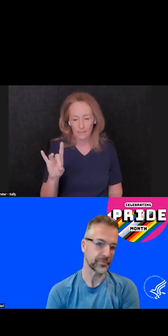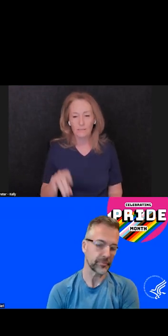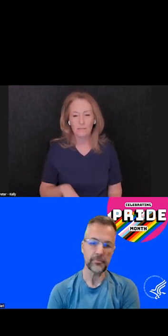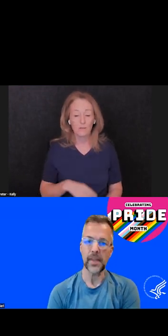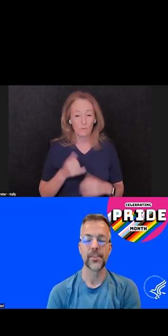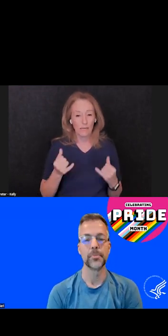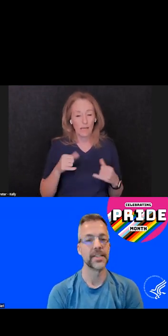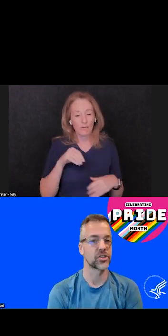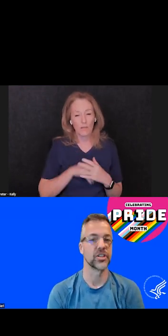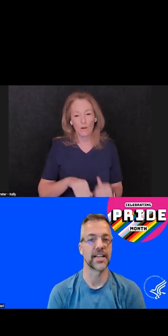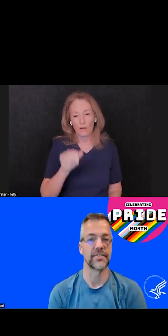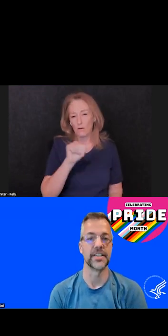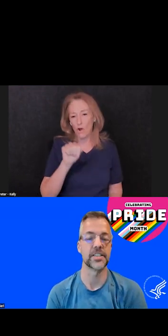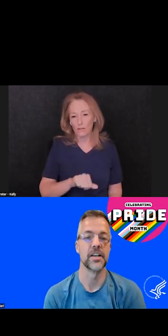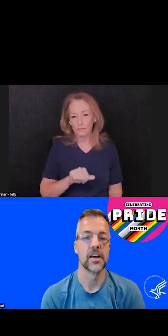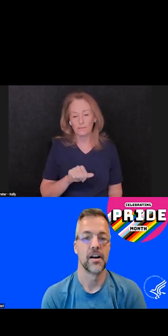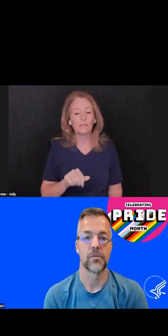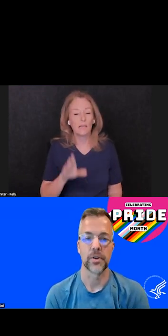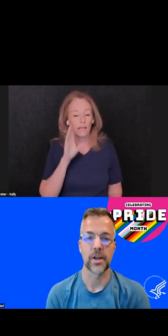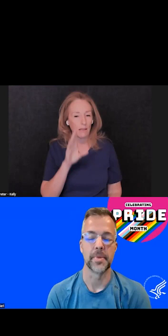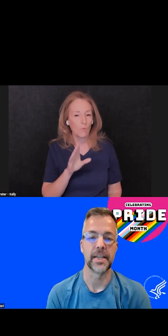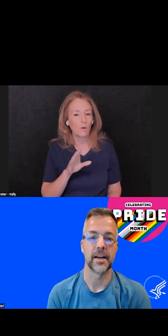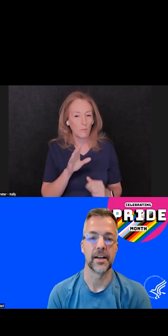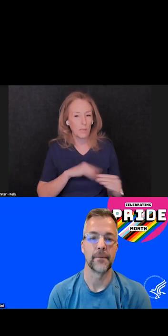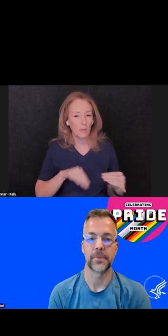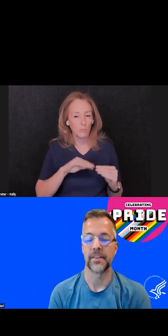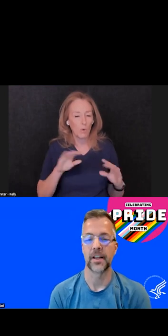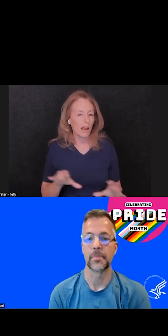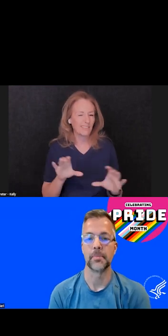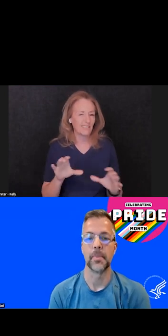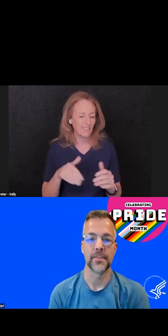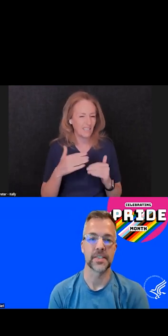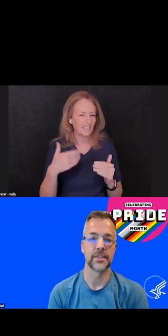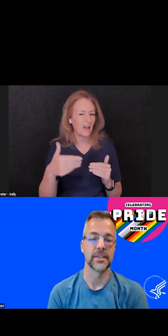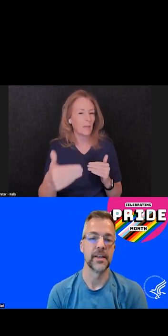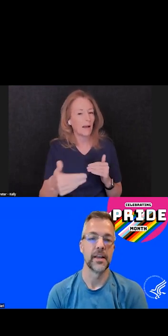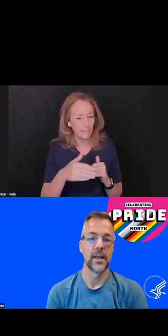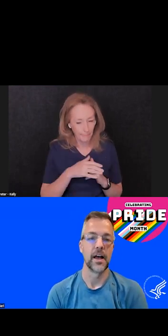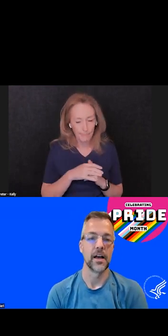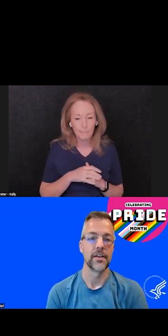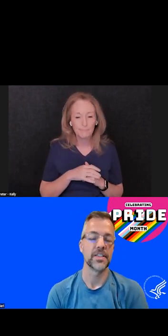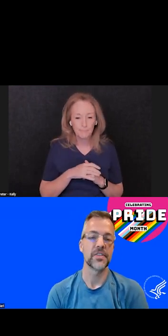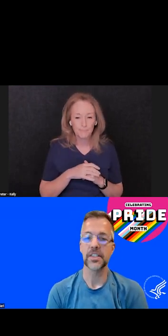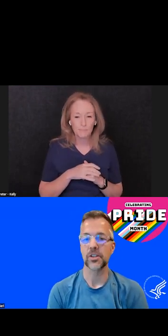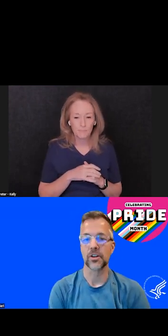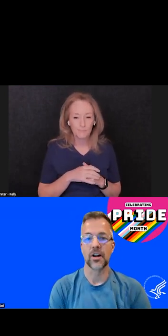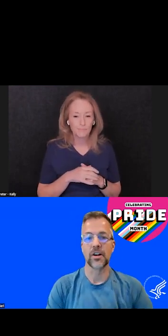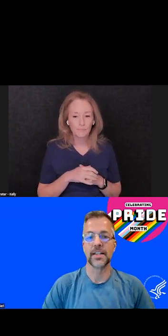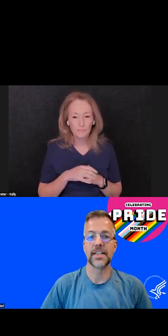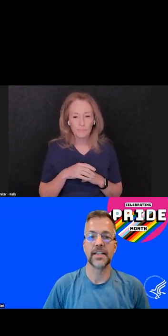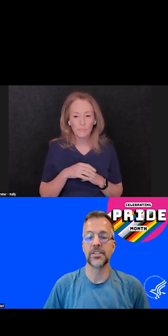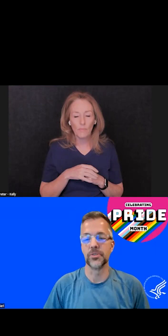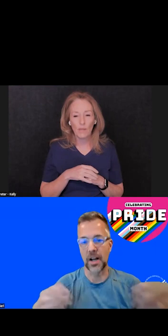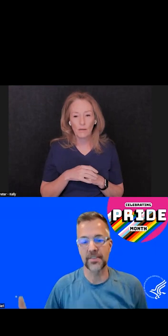Austin, and there'll be additional activities forthcoming in the coming months. And these visits